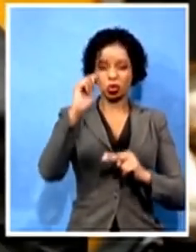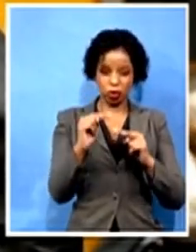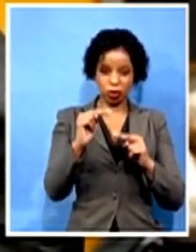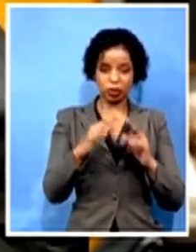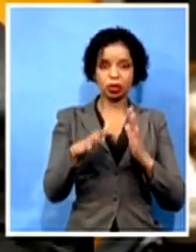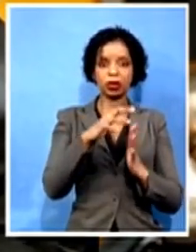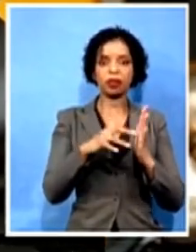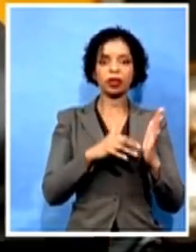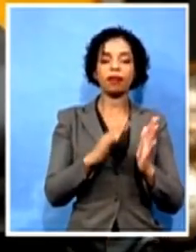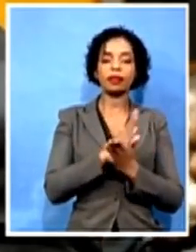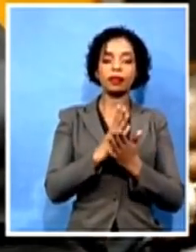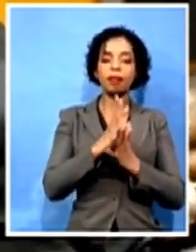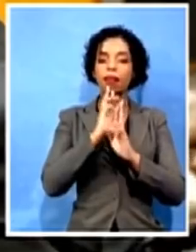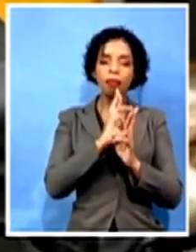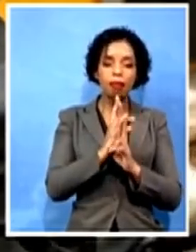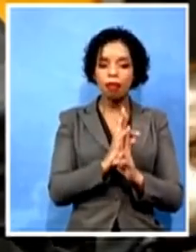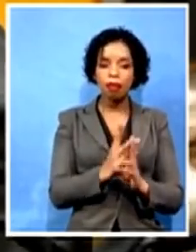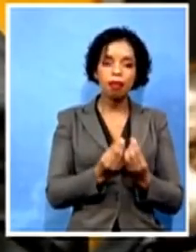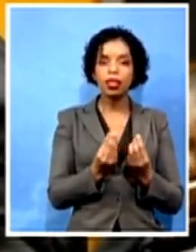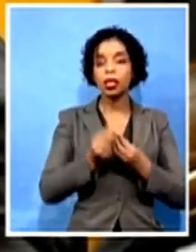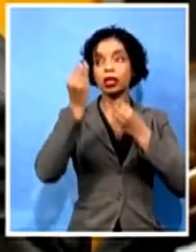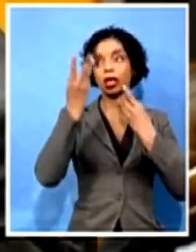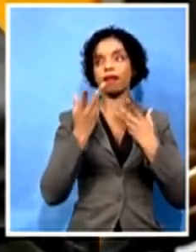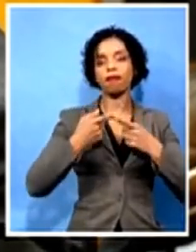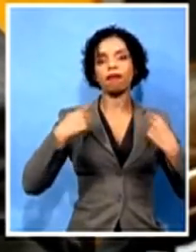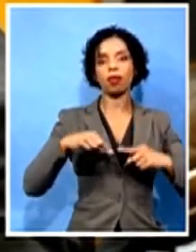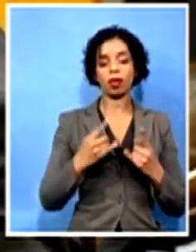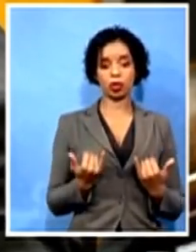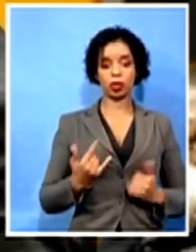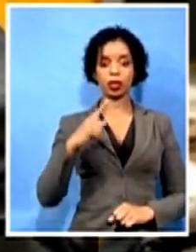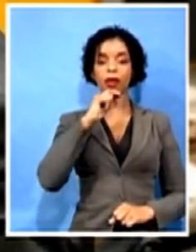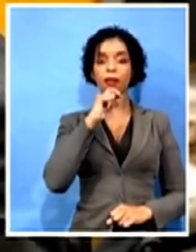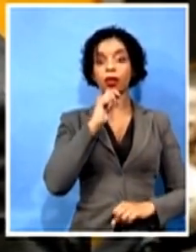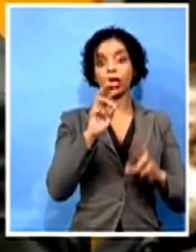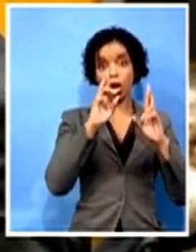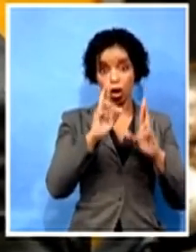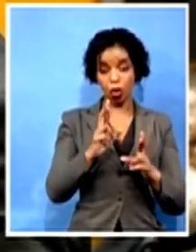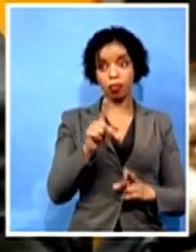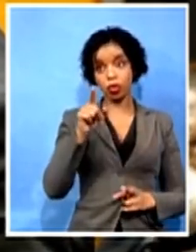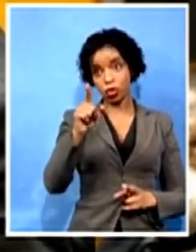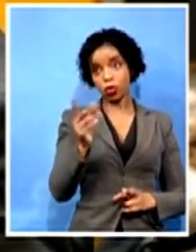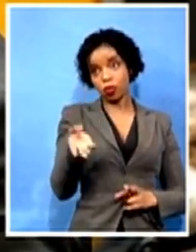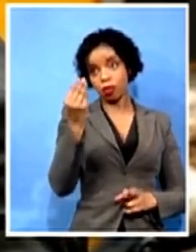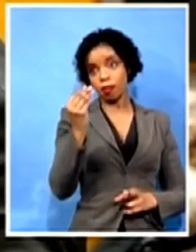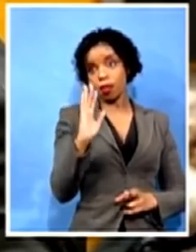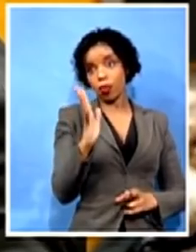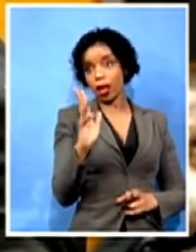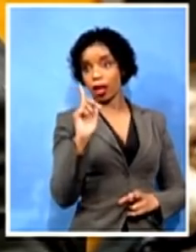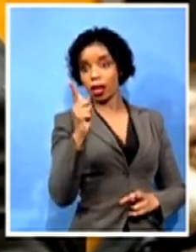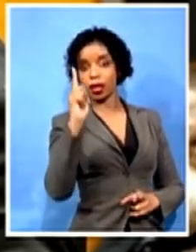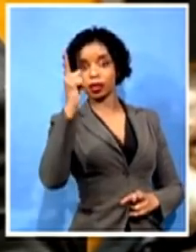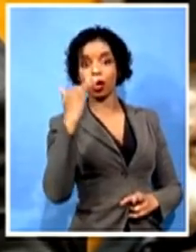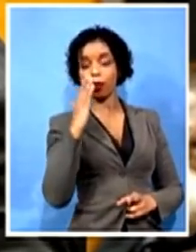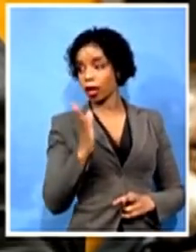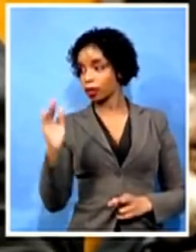told this morning, and I'll deal with that at a later stage once my learned friend has an opportunity to deal with their affidavit, so as not to waste any